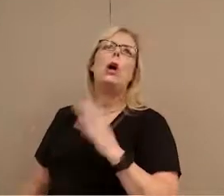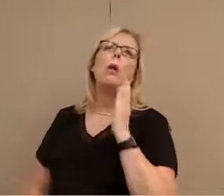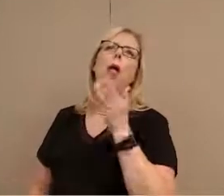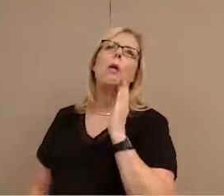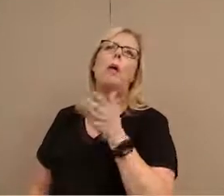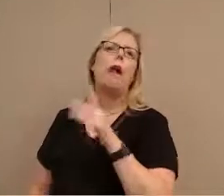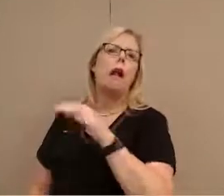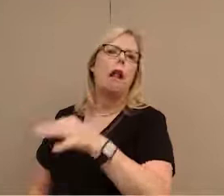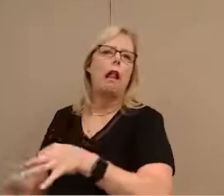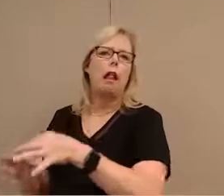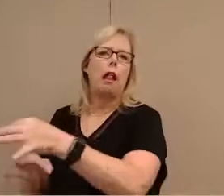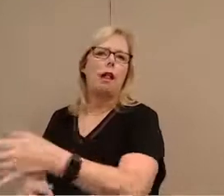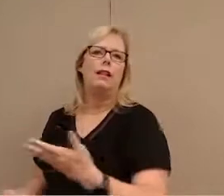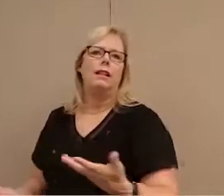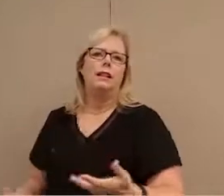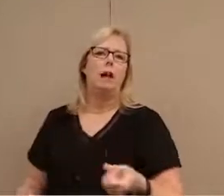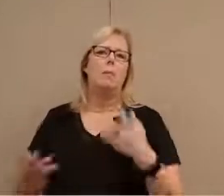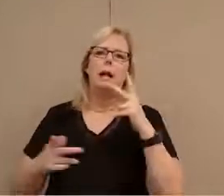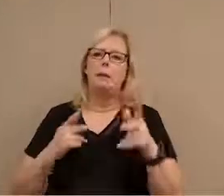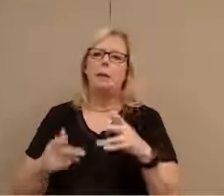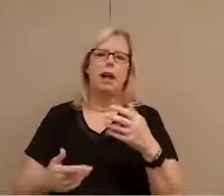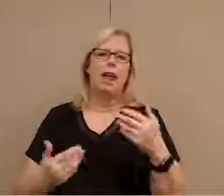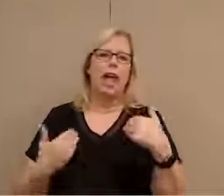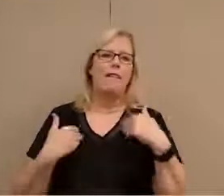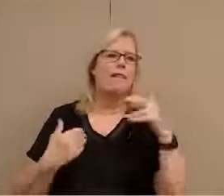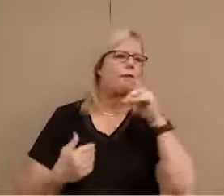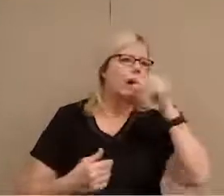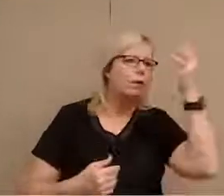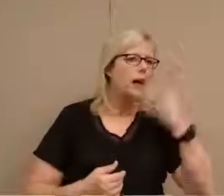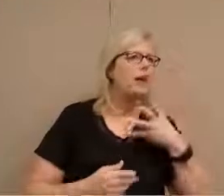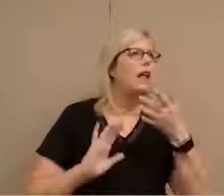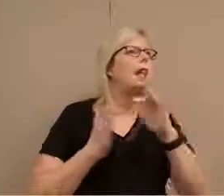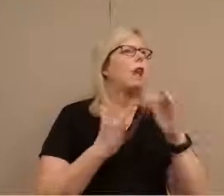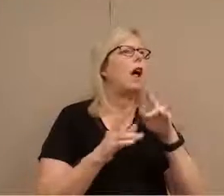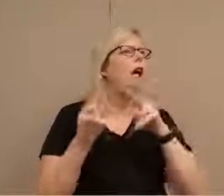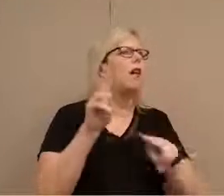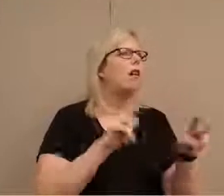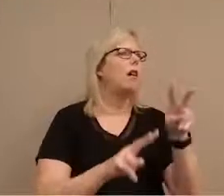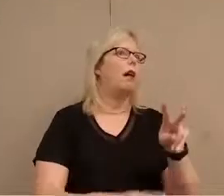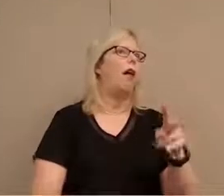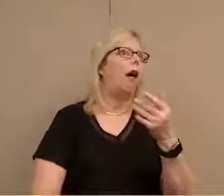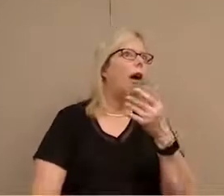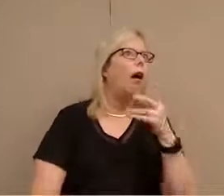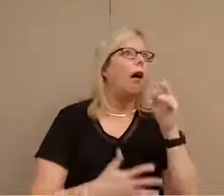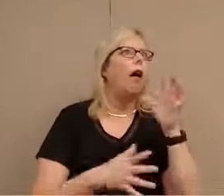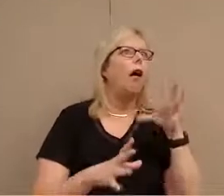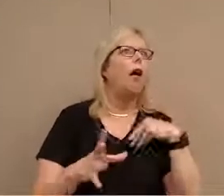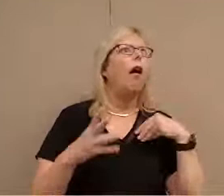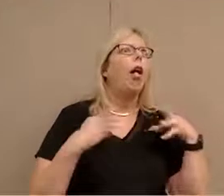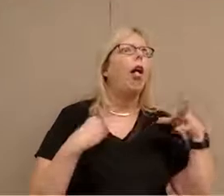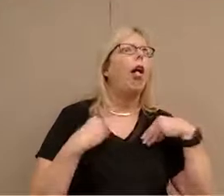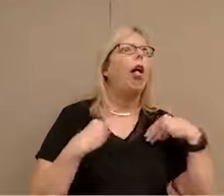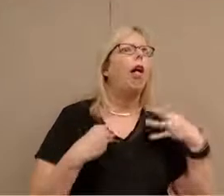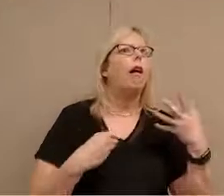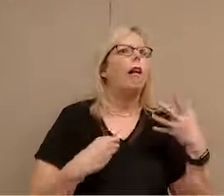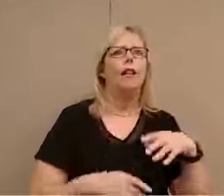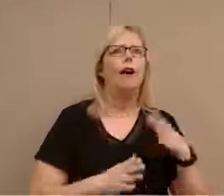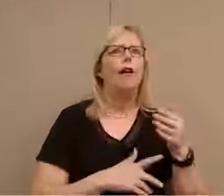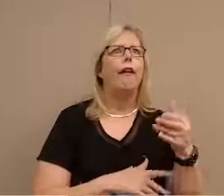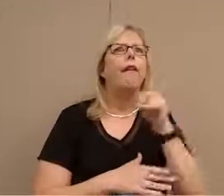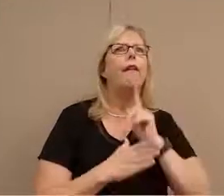misinformation. There is a lot of people misinformed. Either they go on the internet and look for the information, or they talk to other